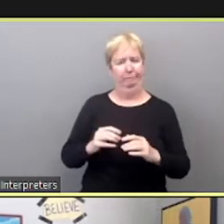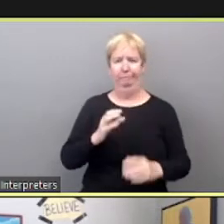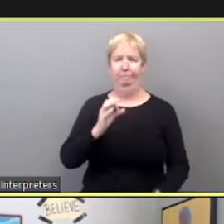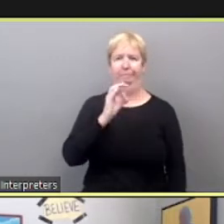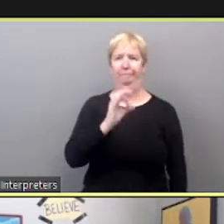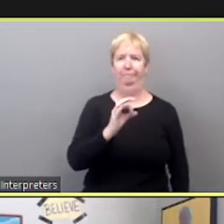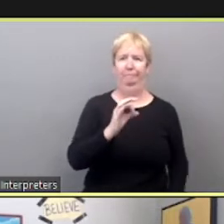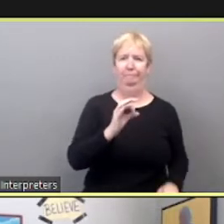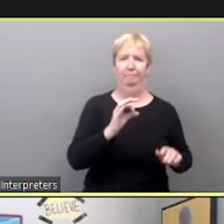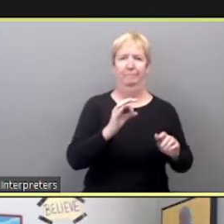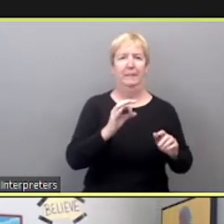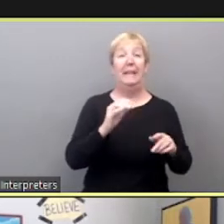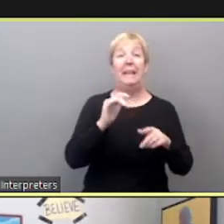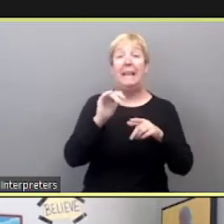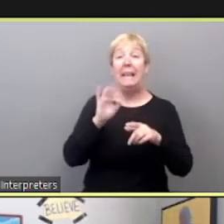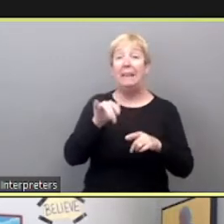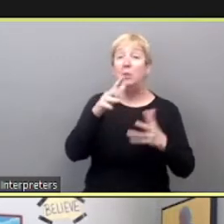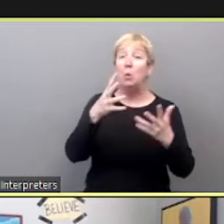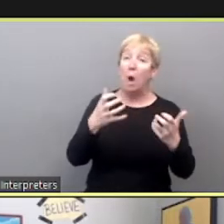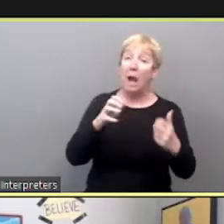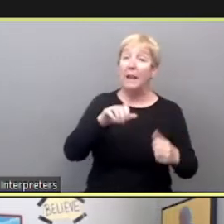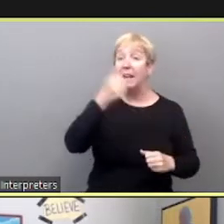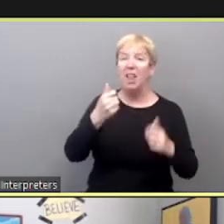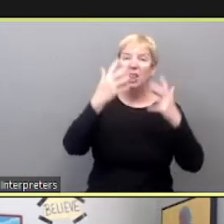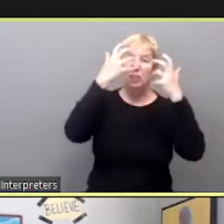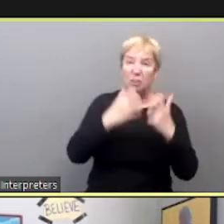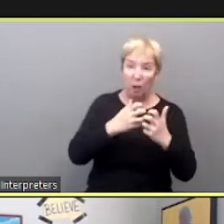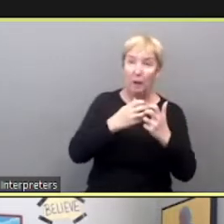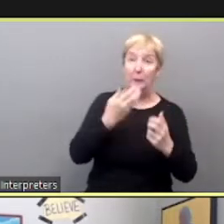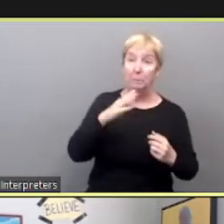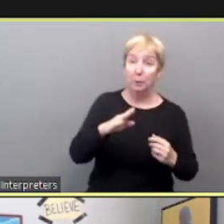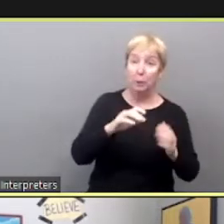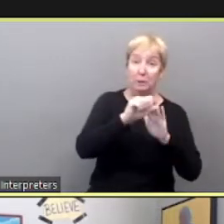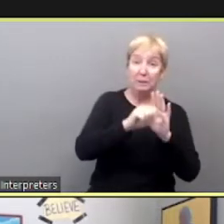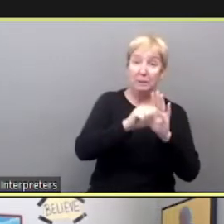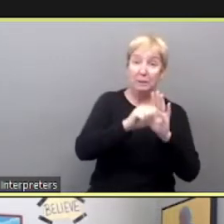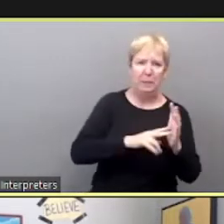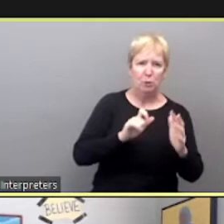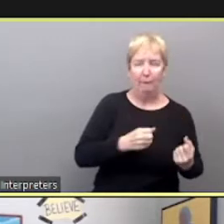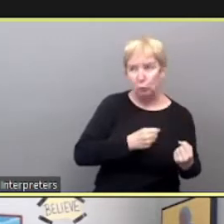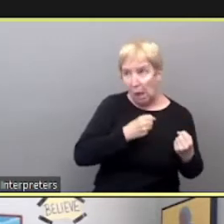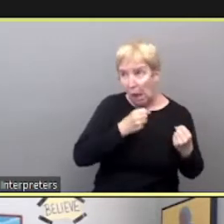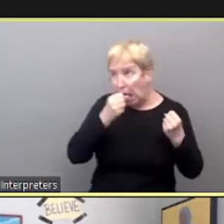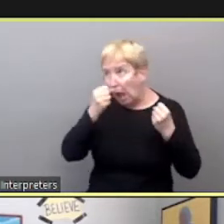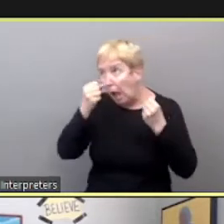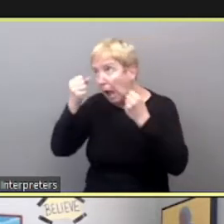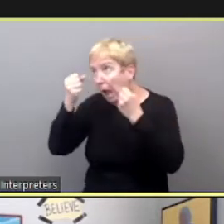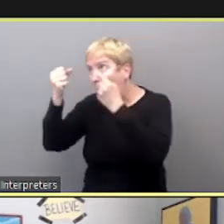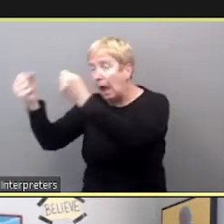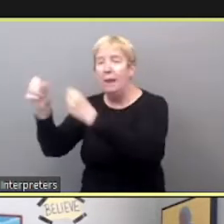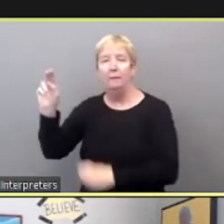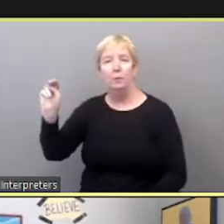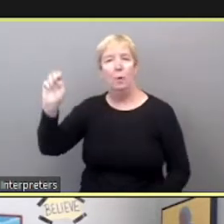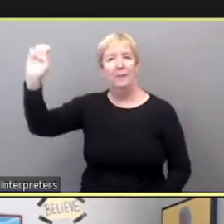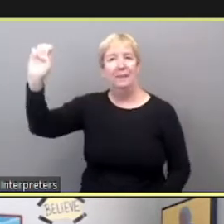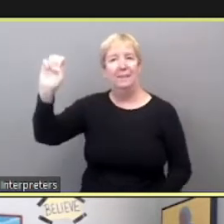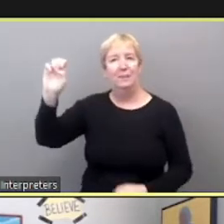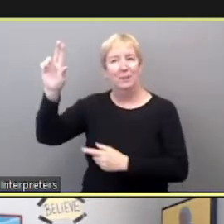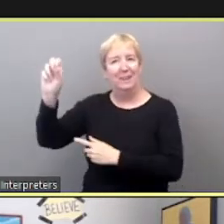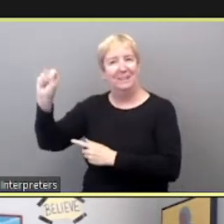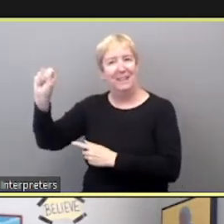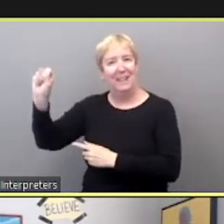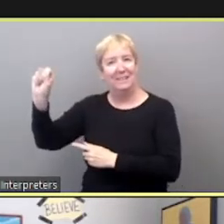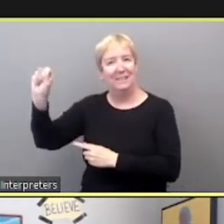drive all the way to the Northeast in order to get to another place as vaccinated as New Mexico. So good job,